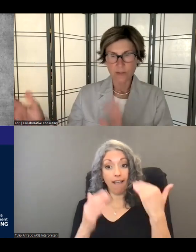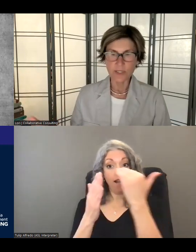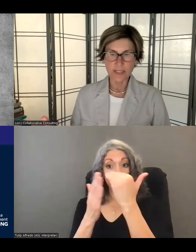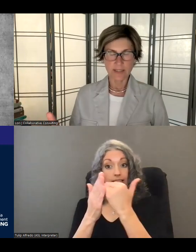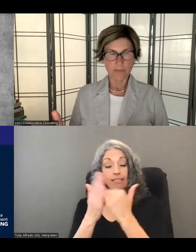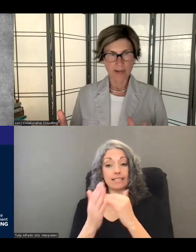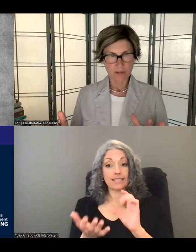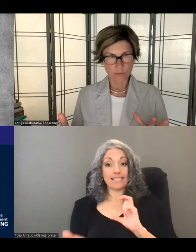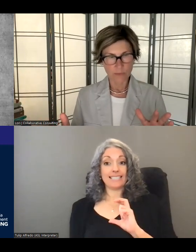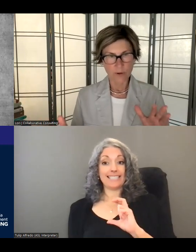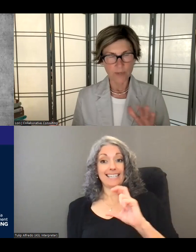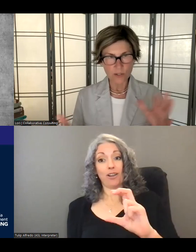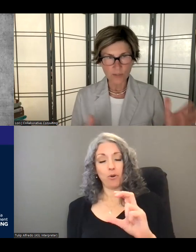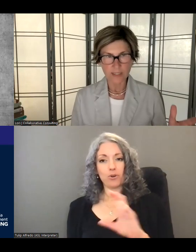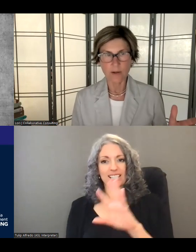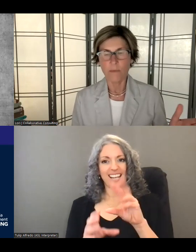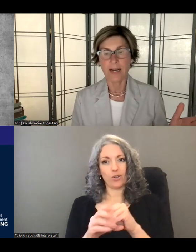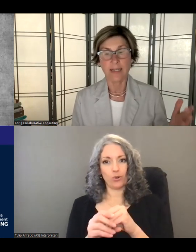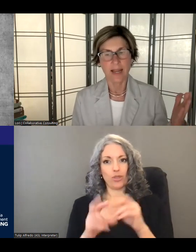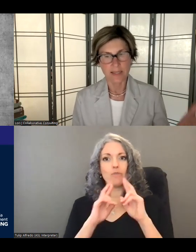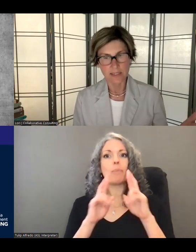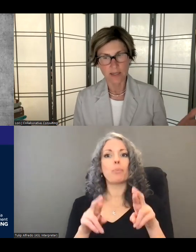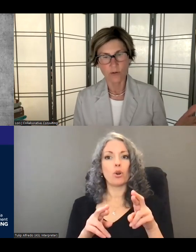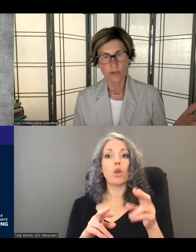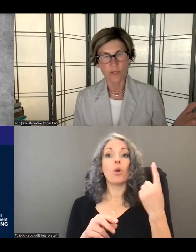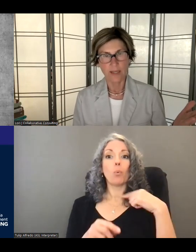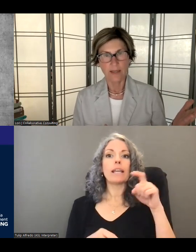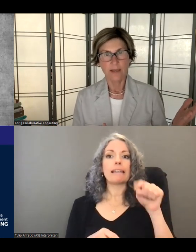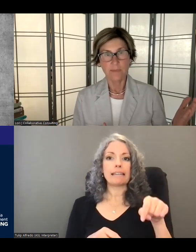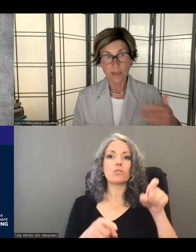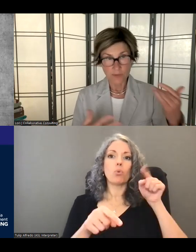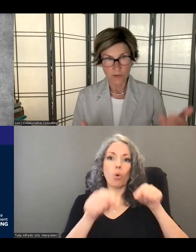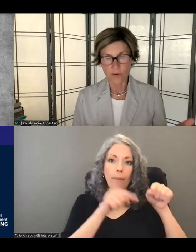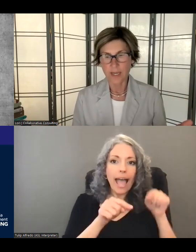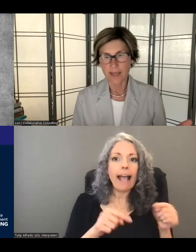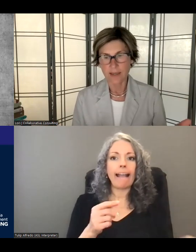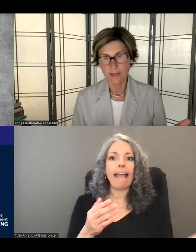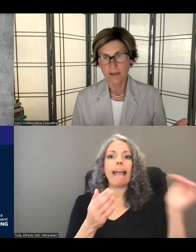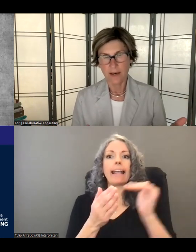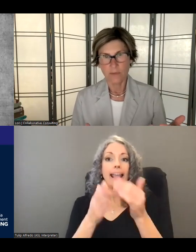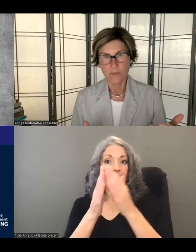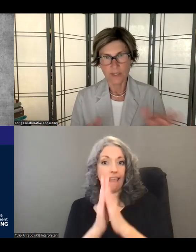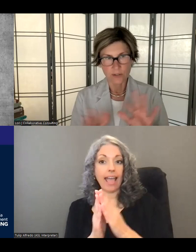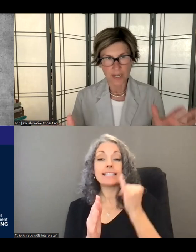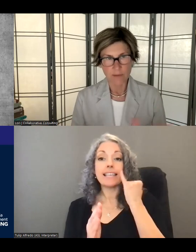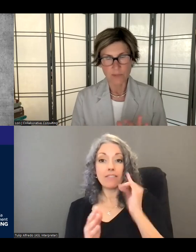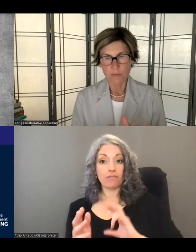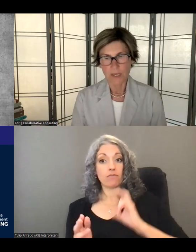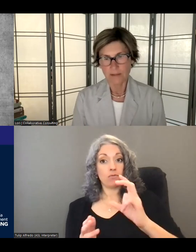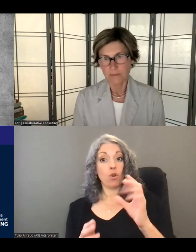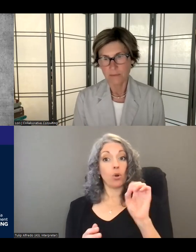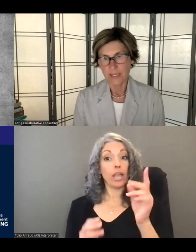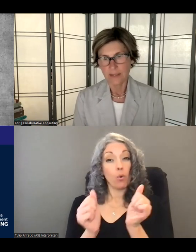and we've included it in the back of the report. We do need to go back and ask stakeholders if they're okay with their